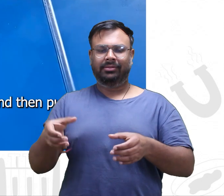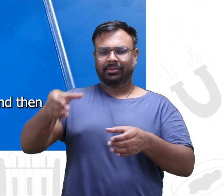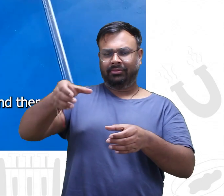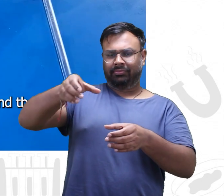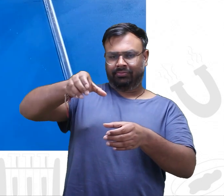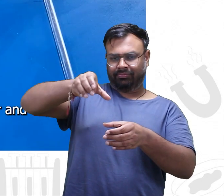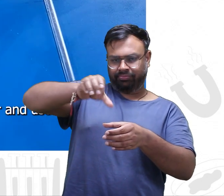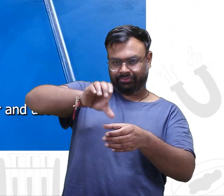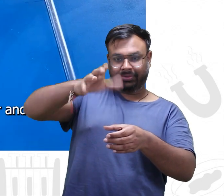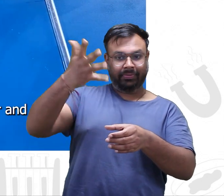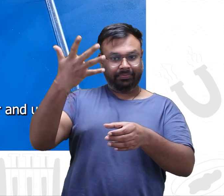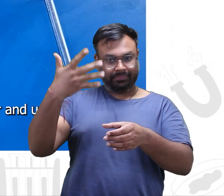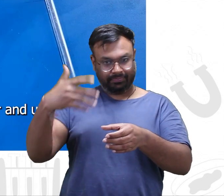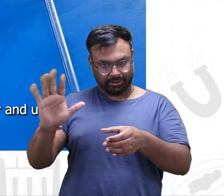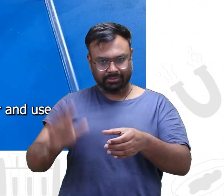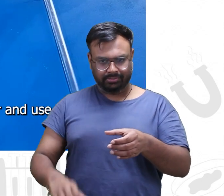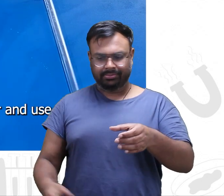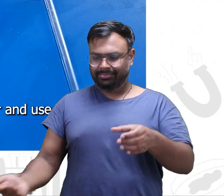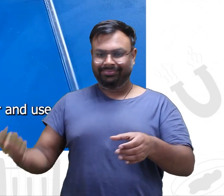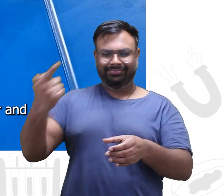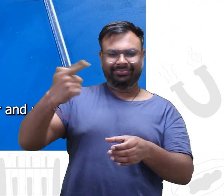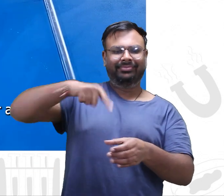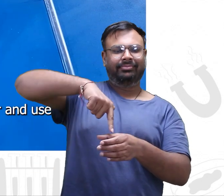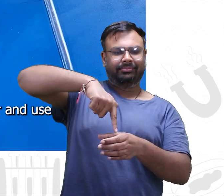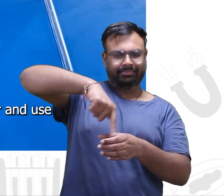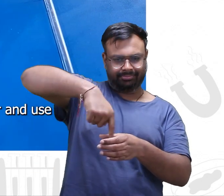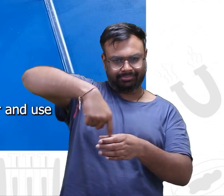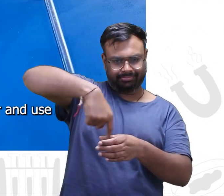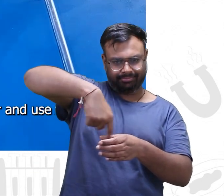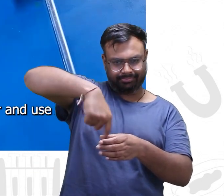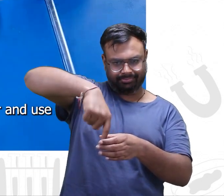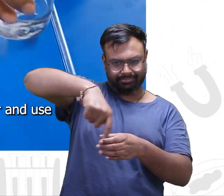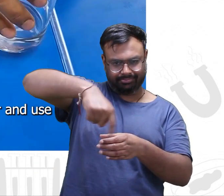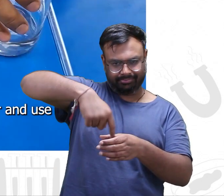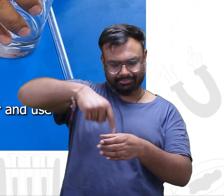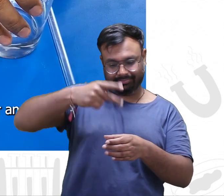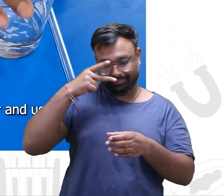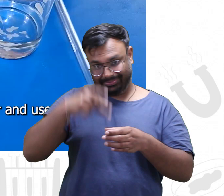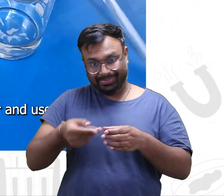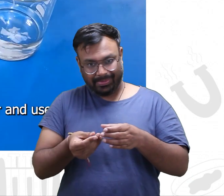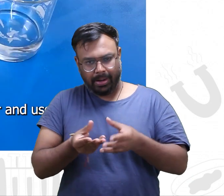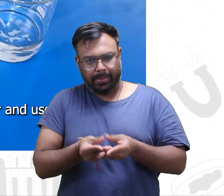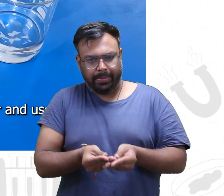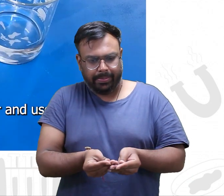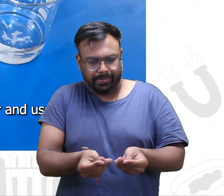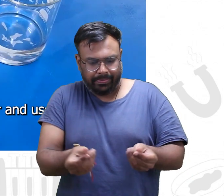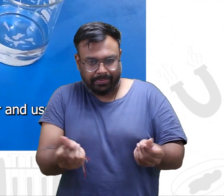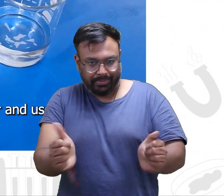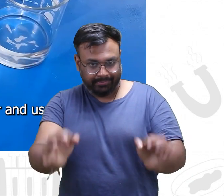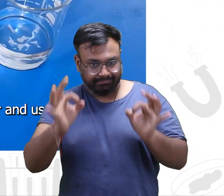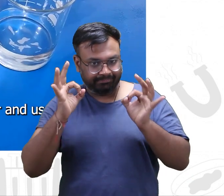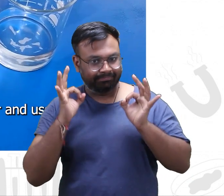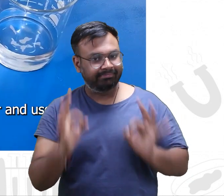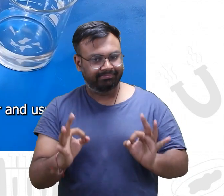beaker. After that, gradually pour dilute hydrochloric acid into the beaker and use a stirrer to gently